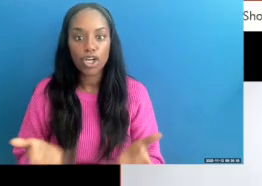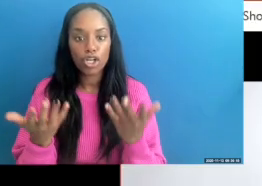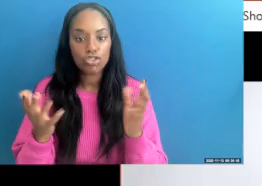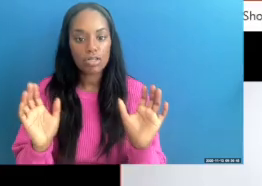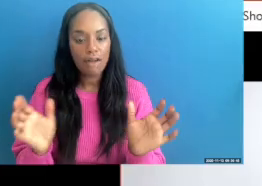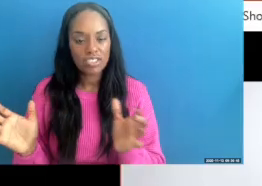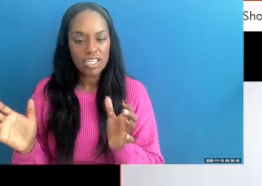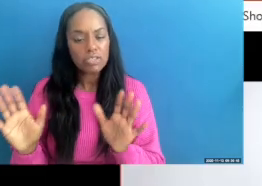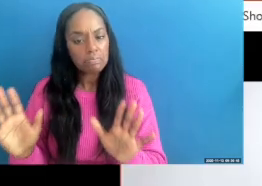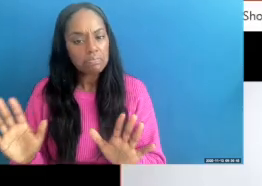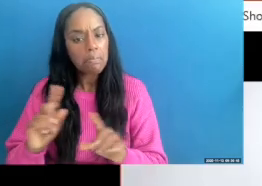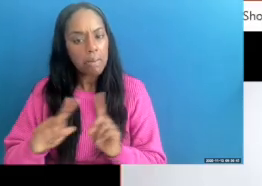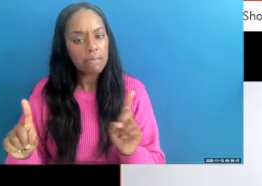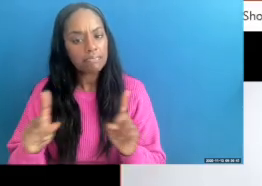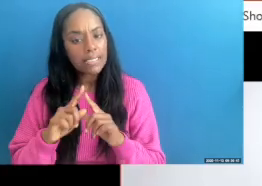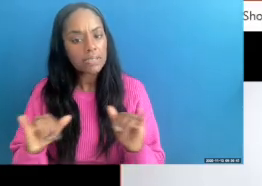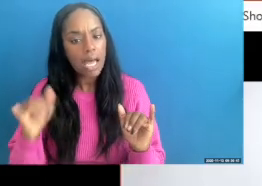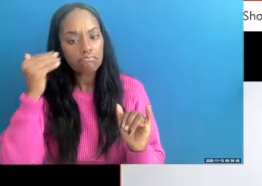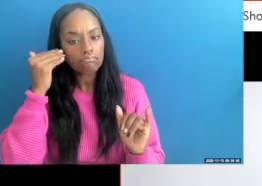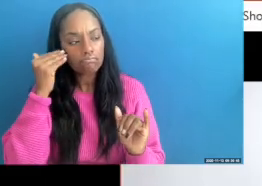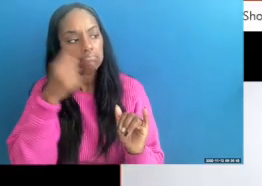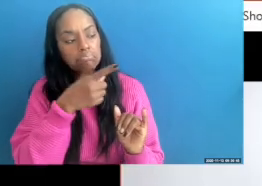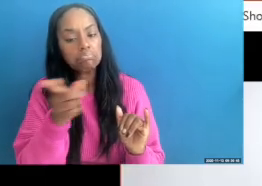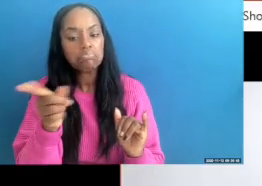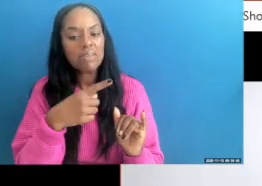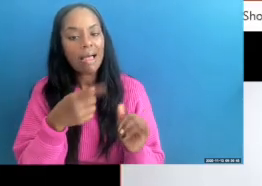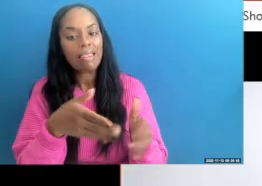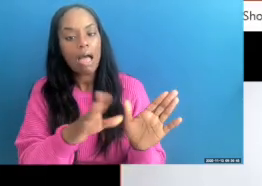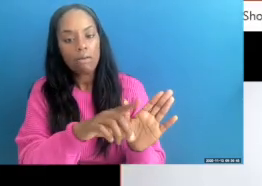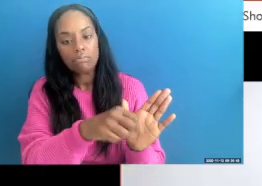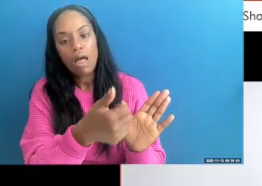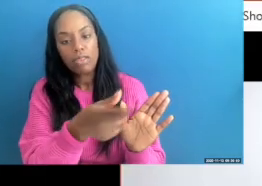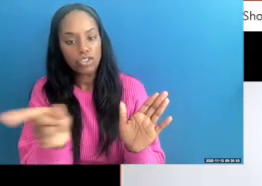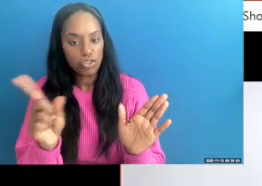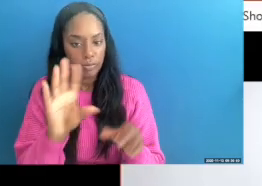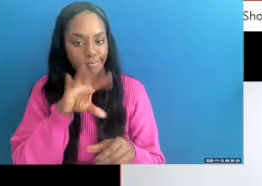room, but please be mindful to leave room for others to participate in the